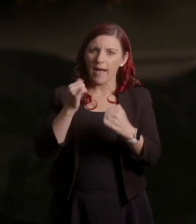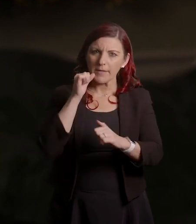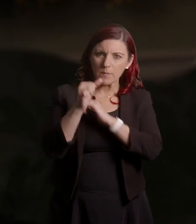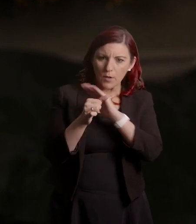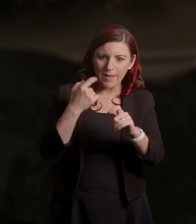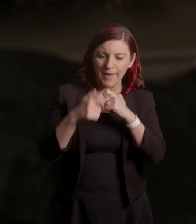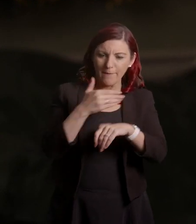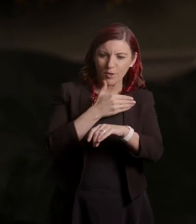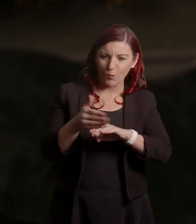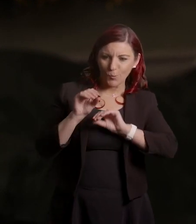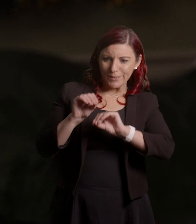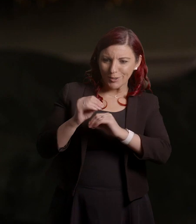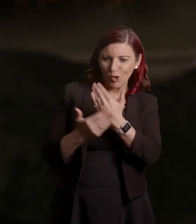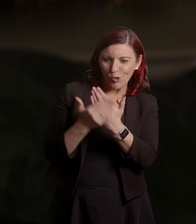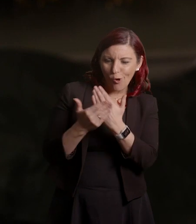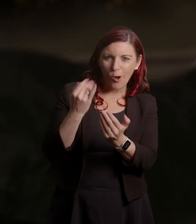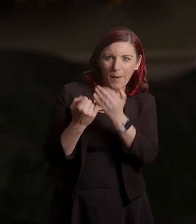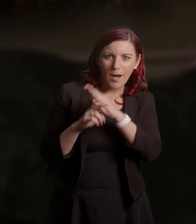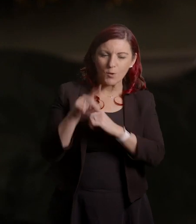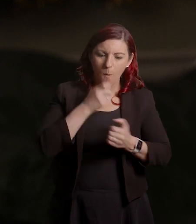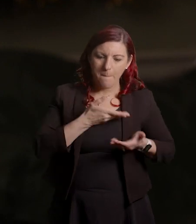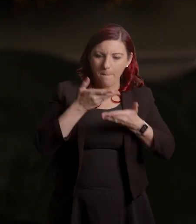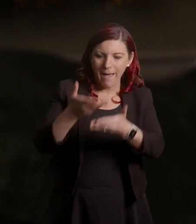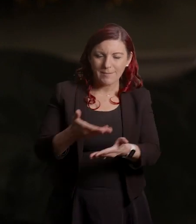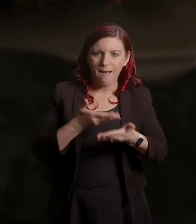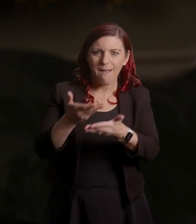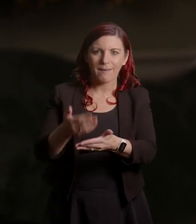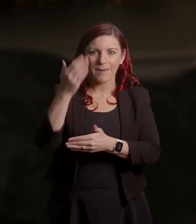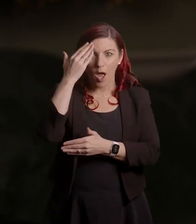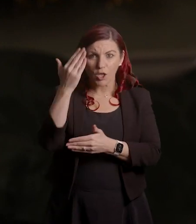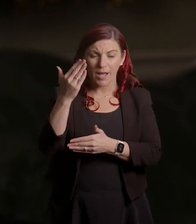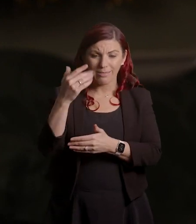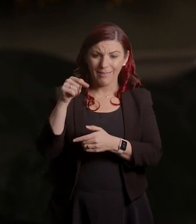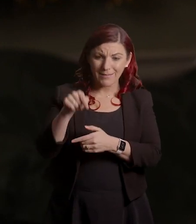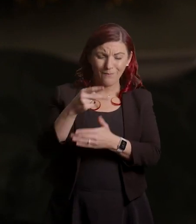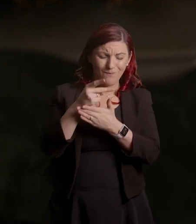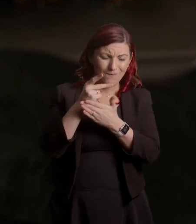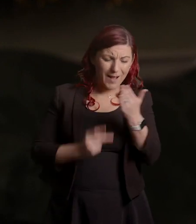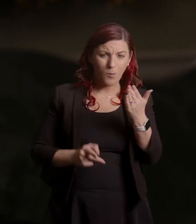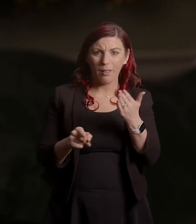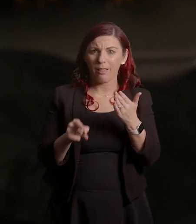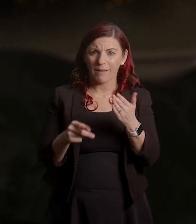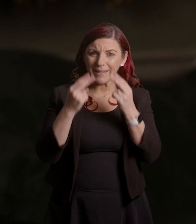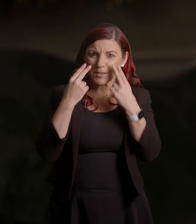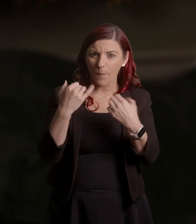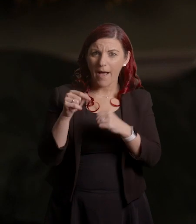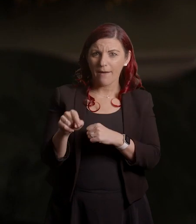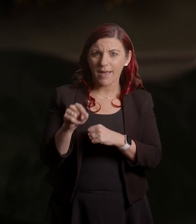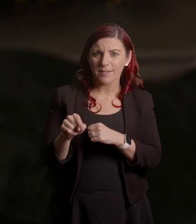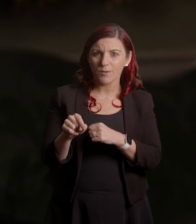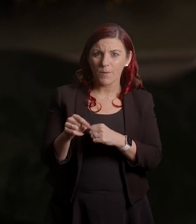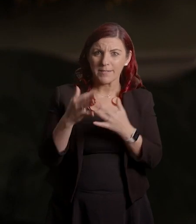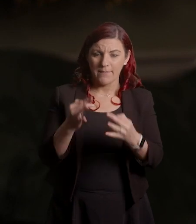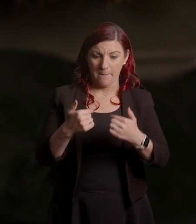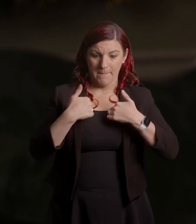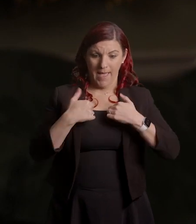have become teachers to the younger girls, and they're passing on that knowledge. And that's just invaluable. Like I'd probably have to